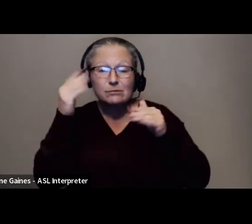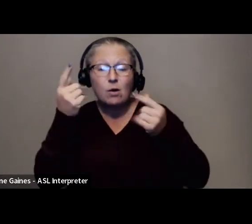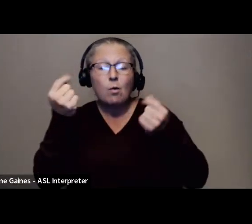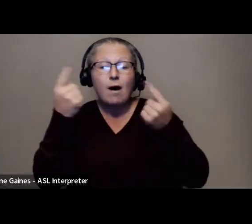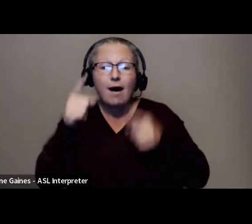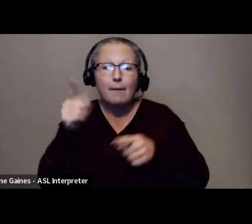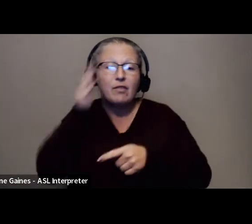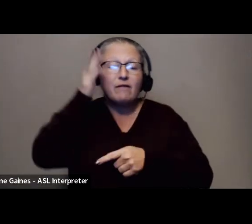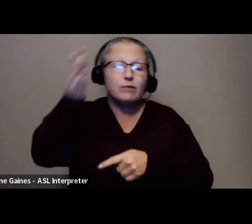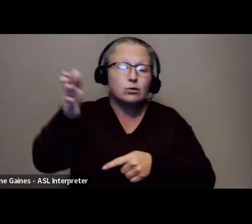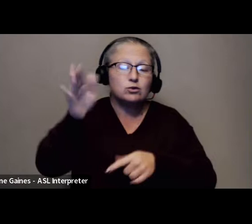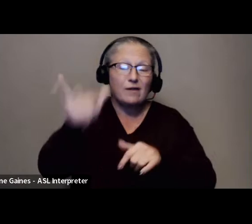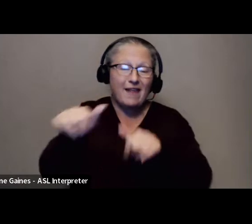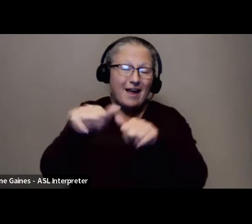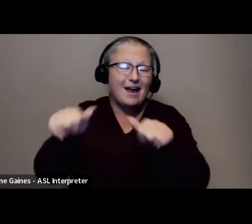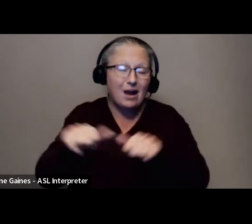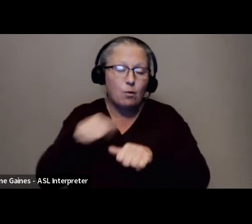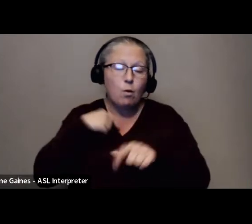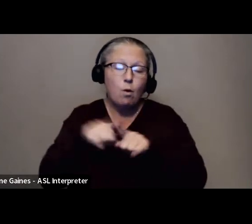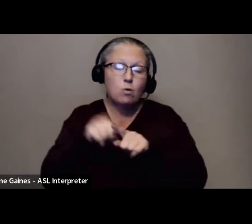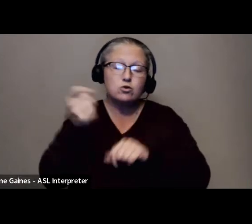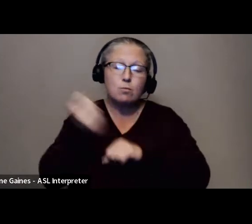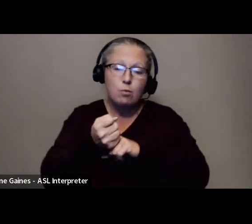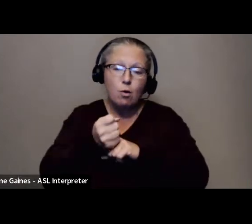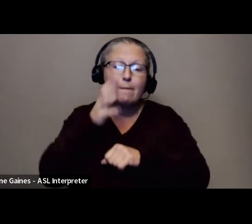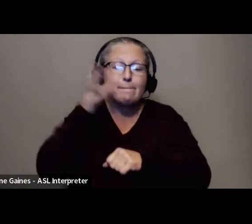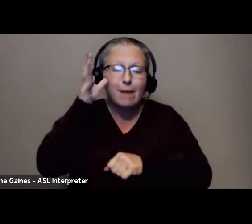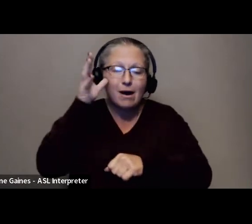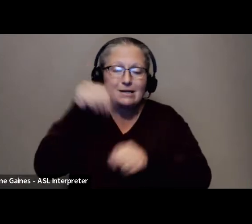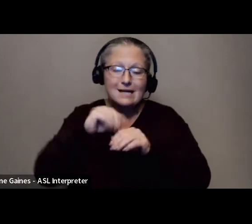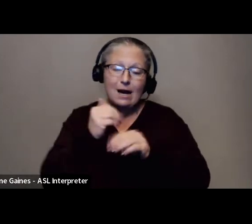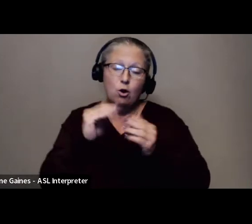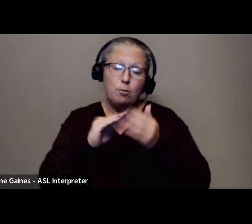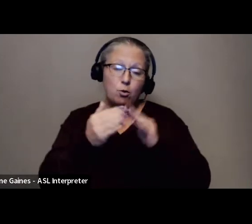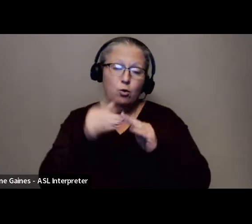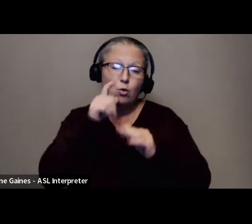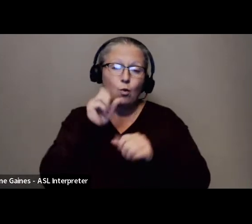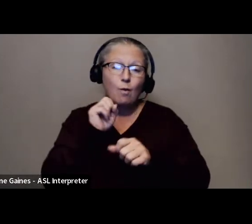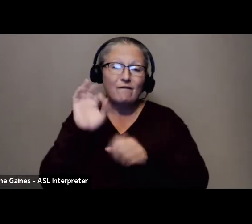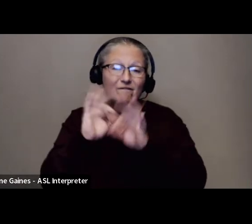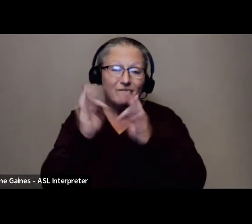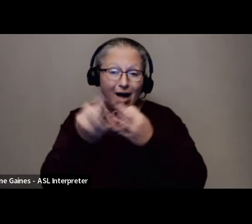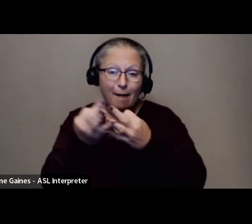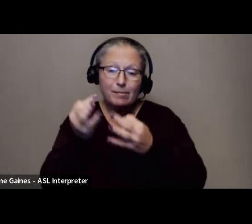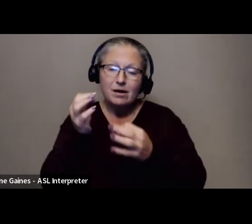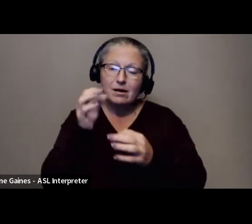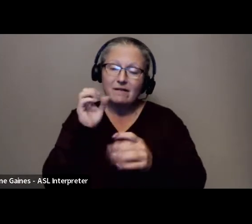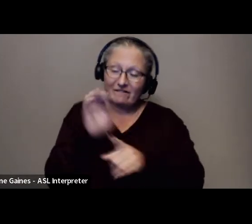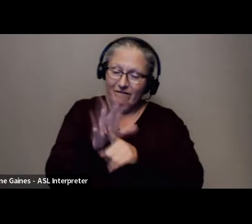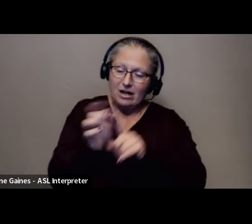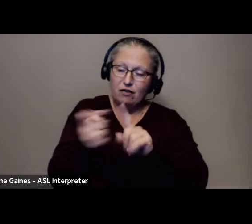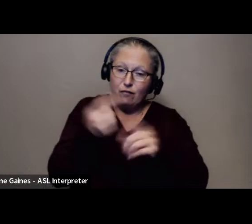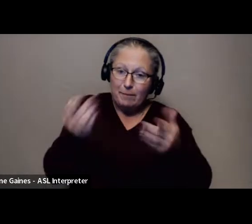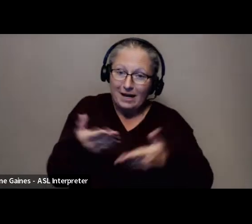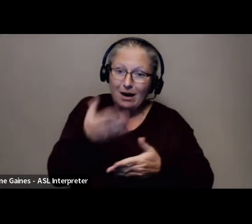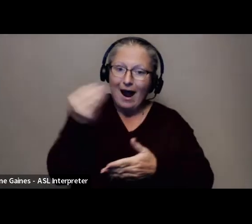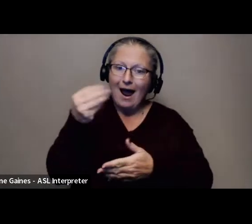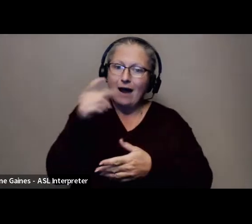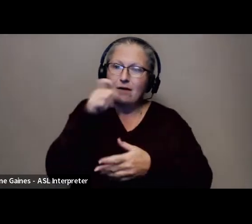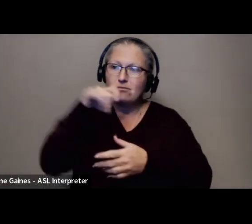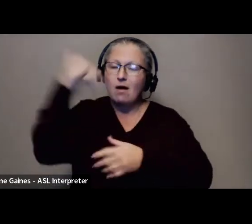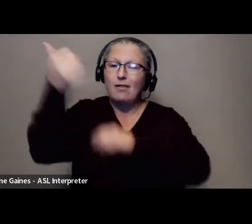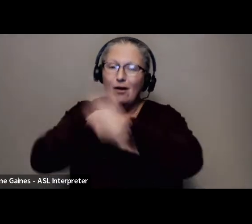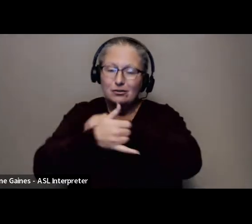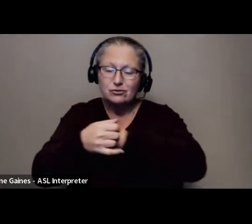area. We also support the parents of our community with affected families, both here and abroad, and their genuine fear